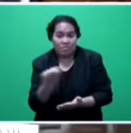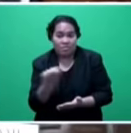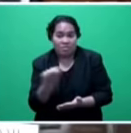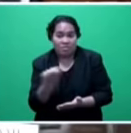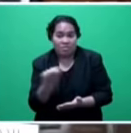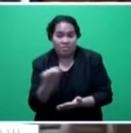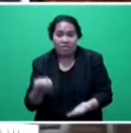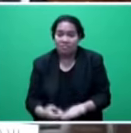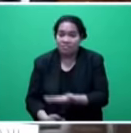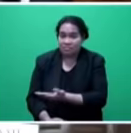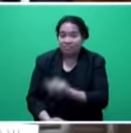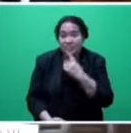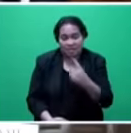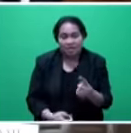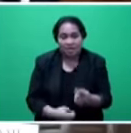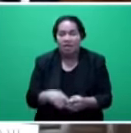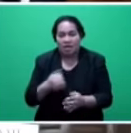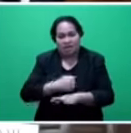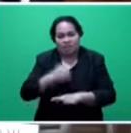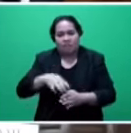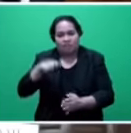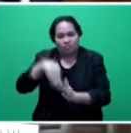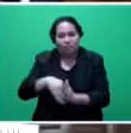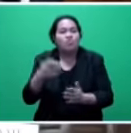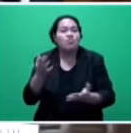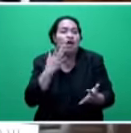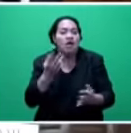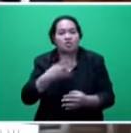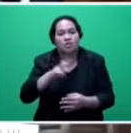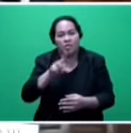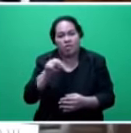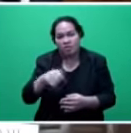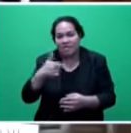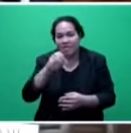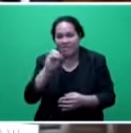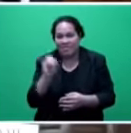economy would contract by 21.7% in the fiscal year